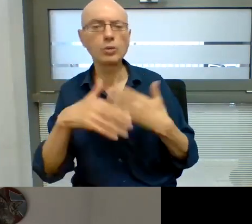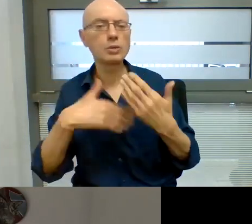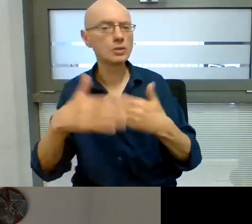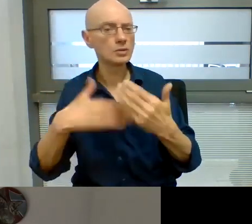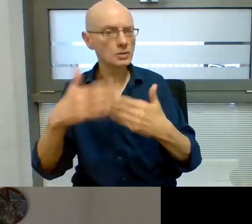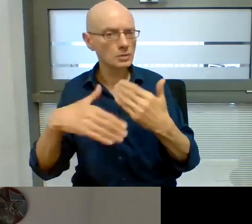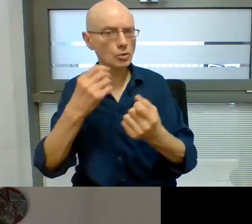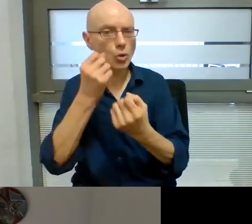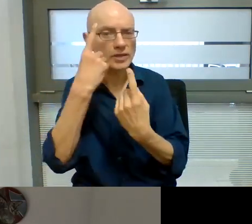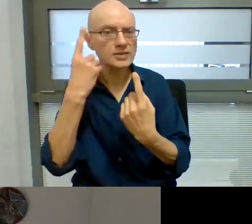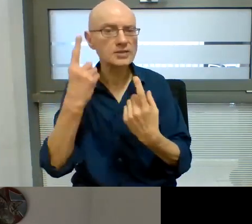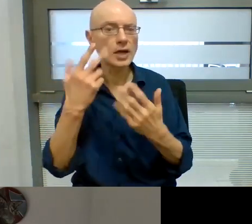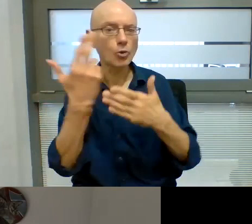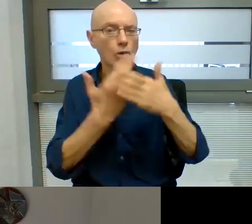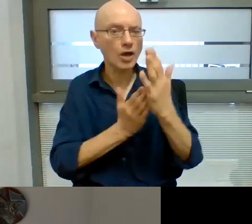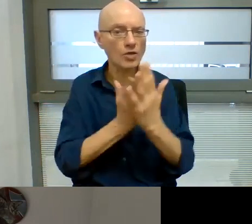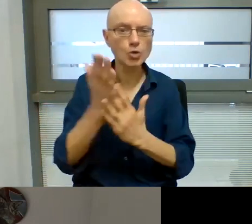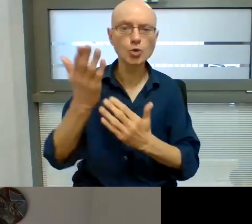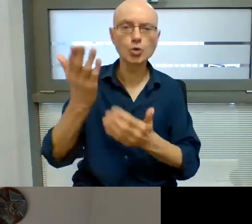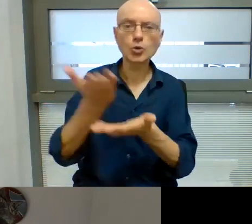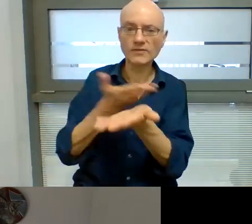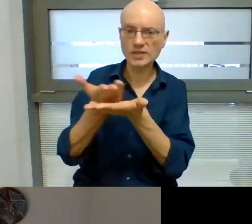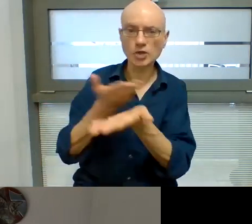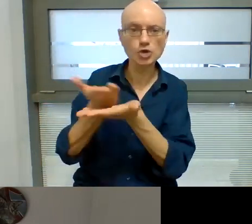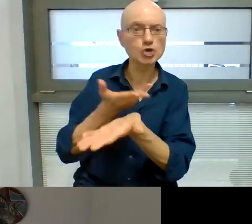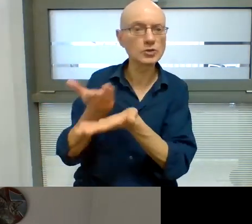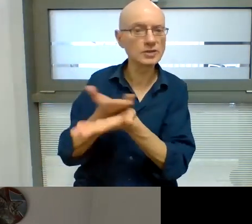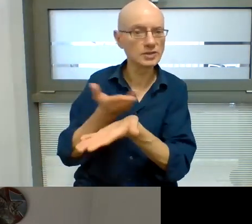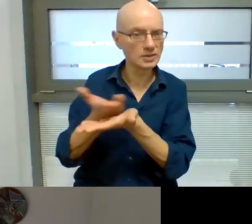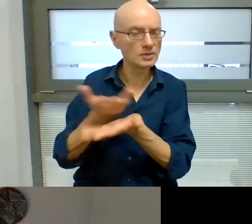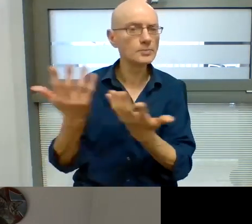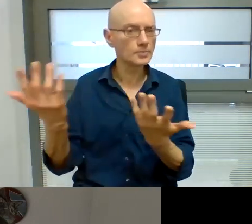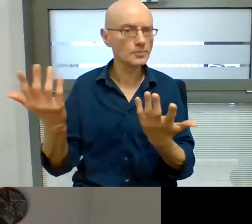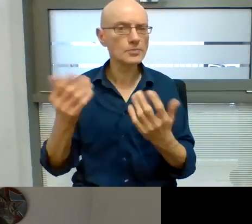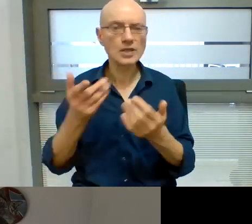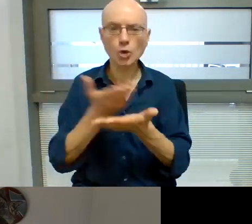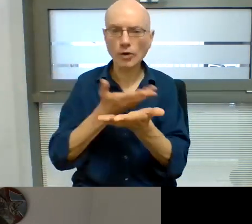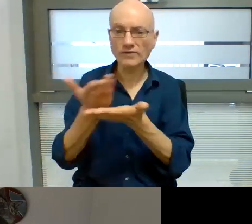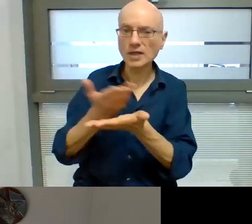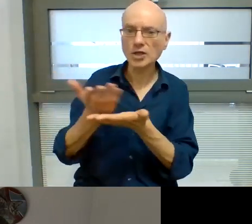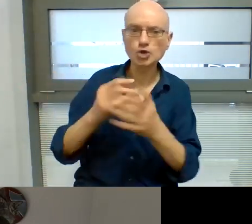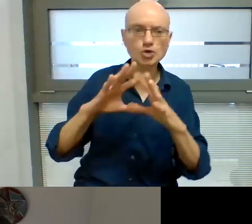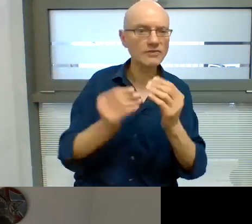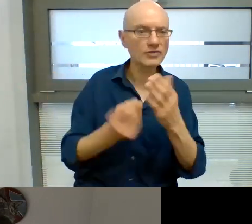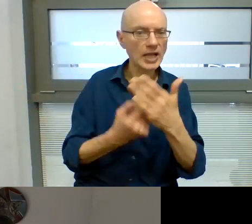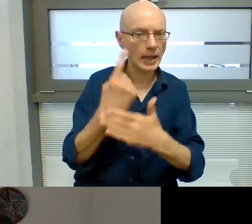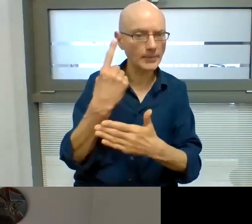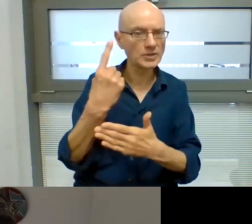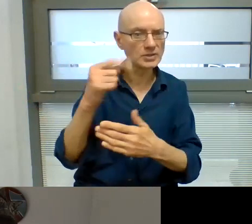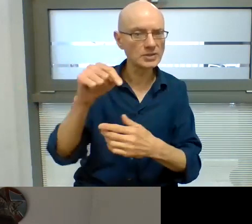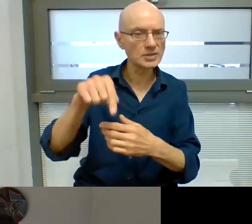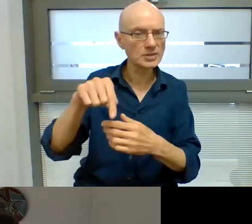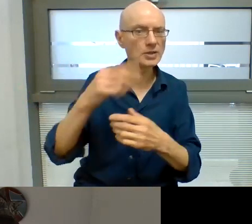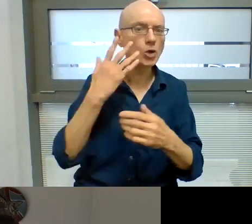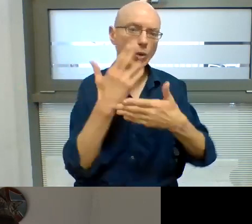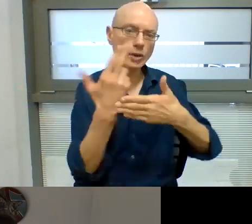a conversation. And all of that conversation, all of that, what goes on in that sitting, I hope